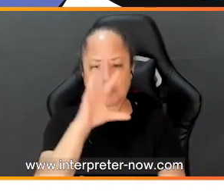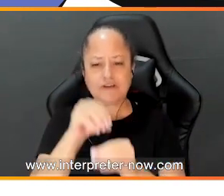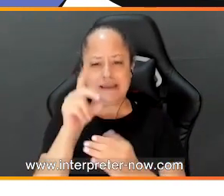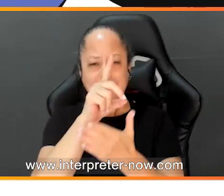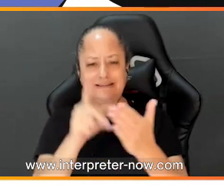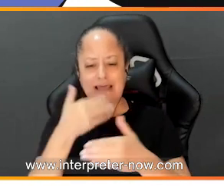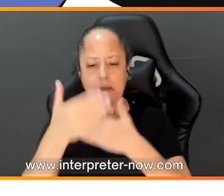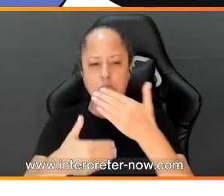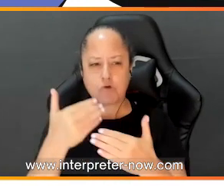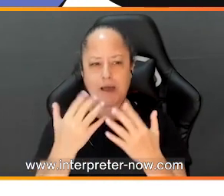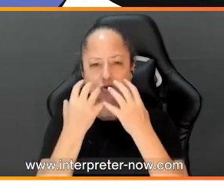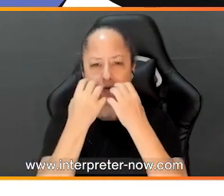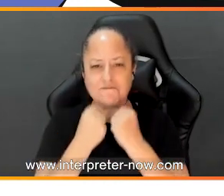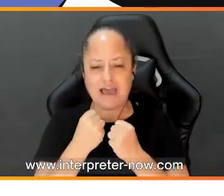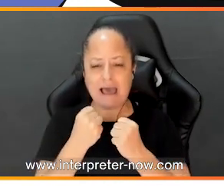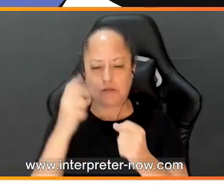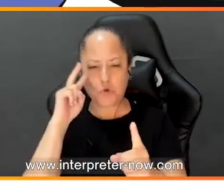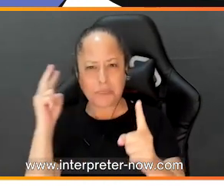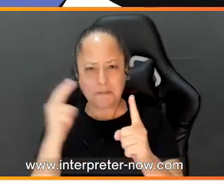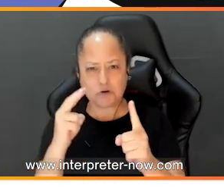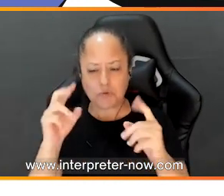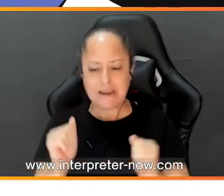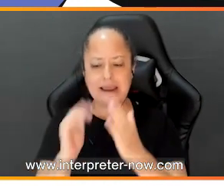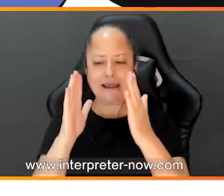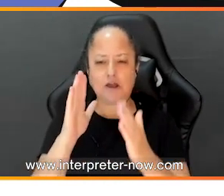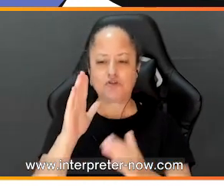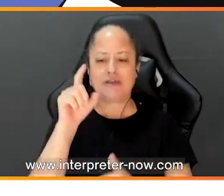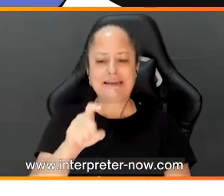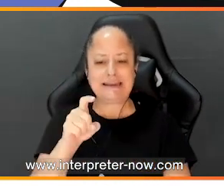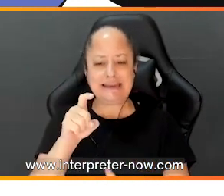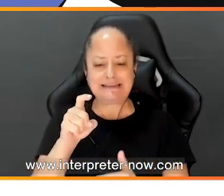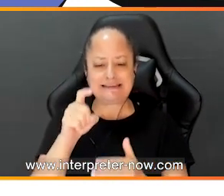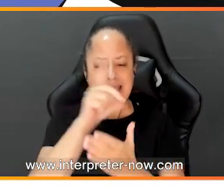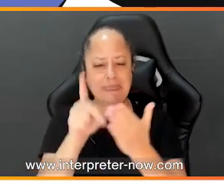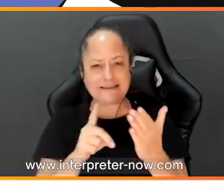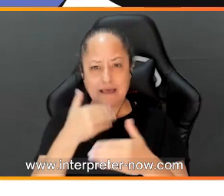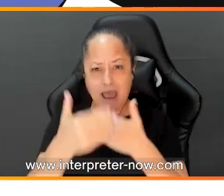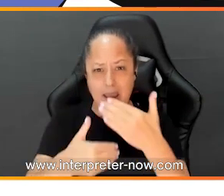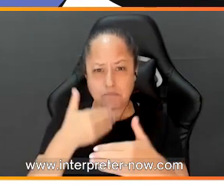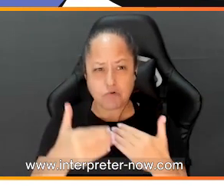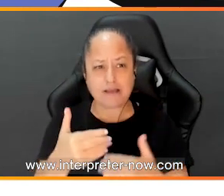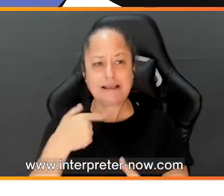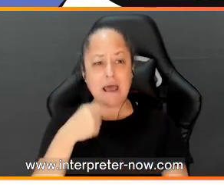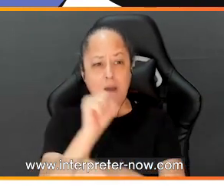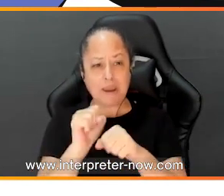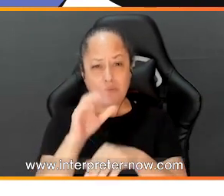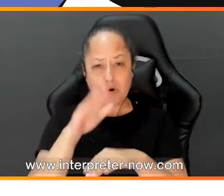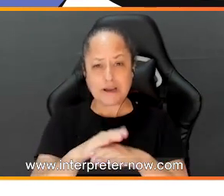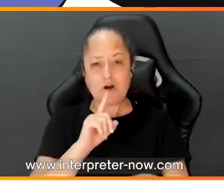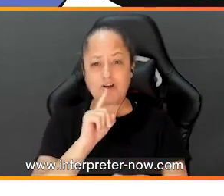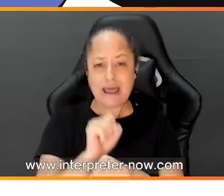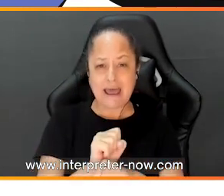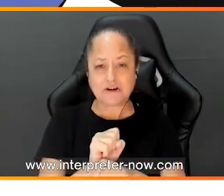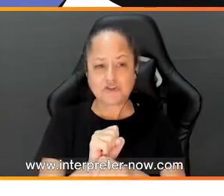to value the perspectives and to address their needs in the design process. And I would say that something I've been working on is to